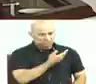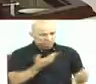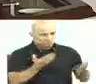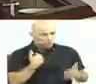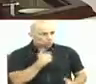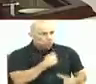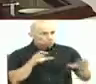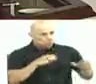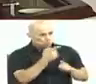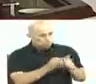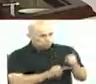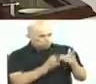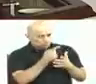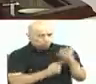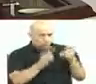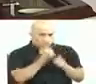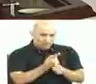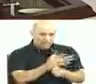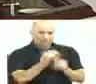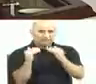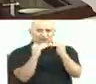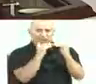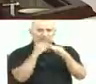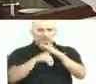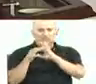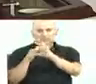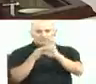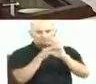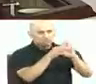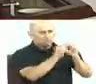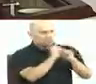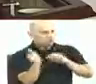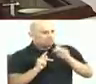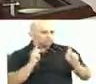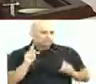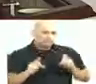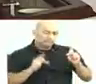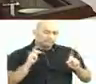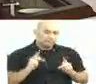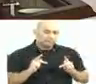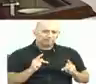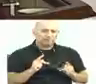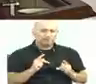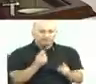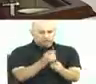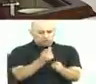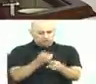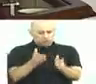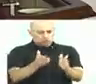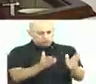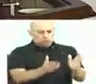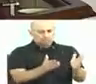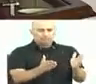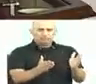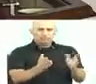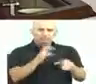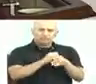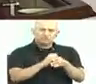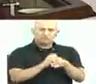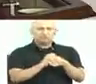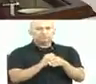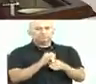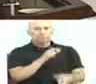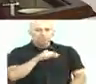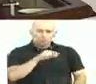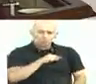we do what is right and fair in our relationships with other people. Justice involves a sense of standard of